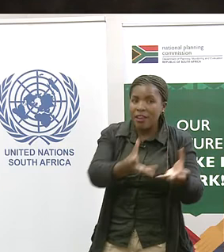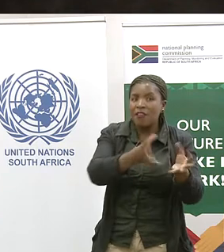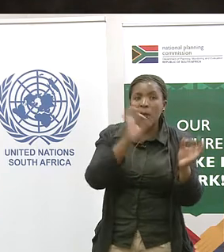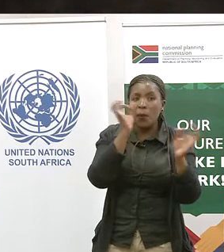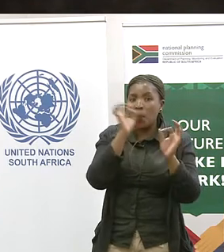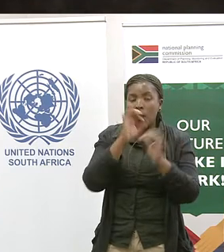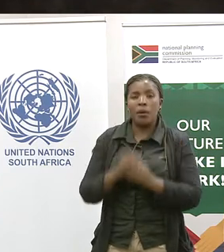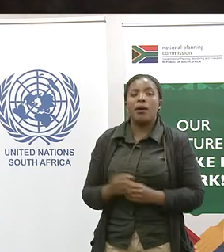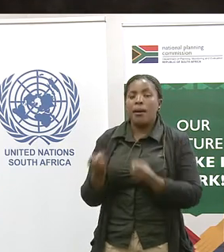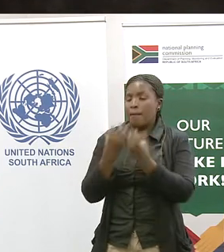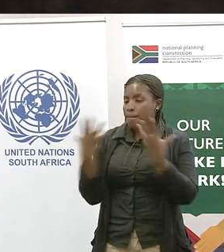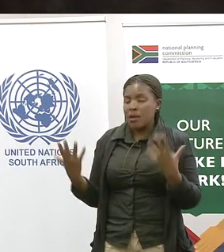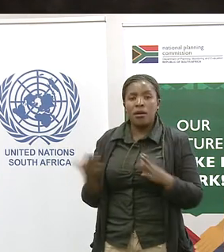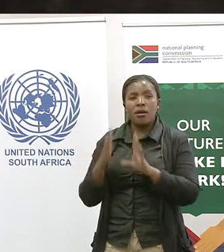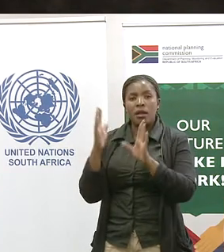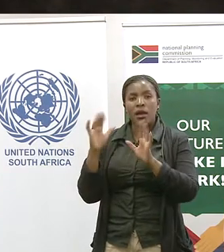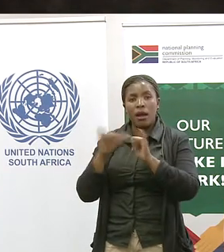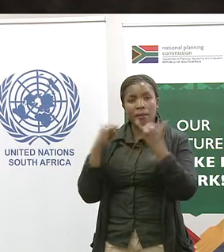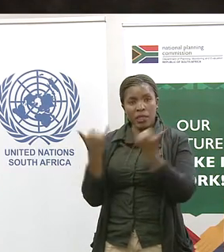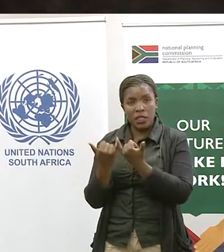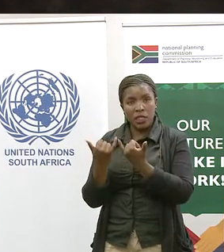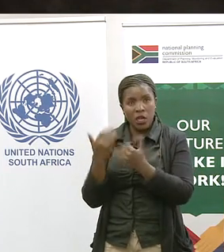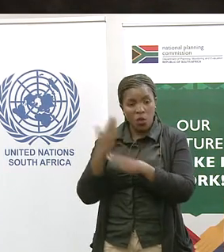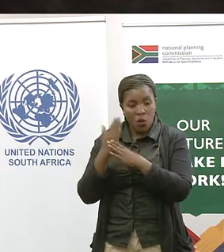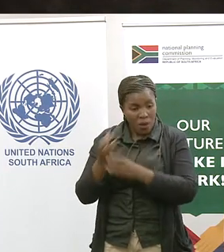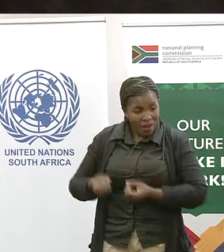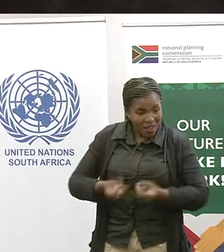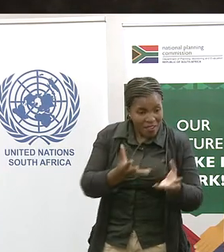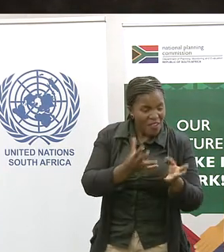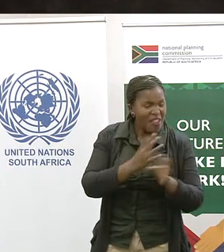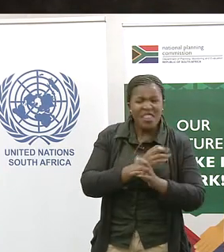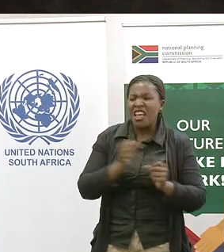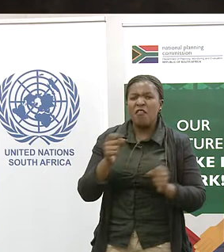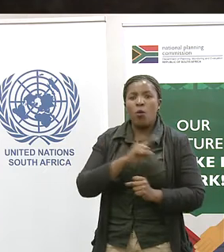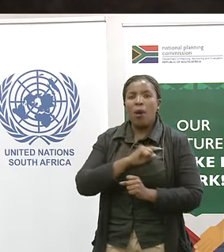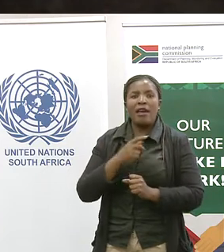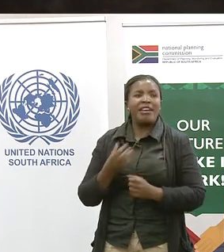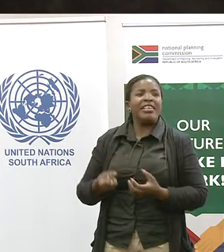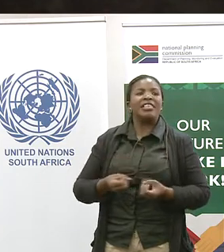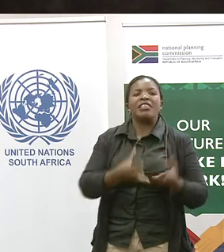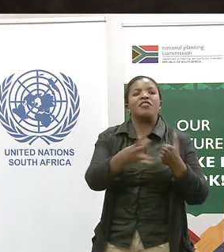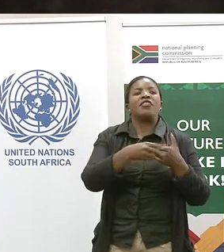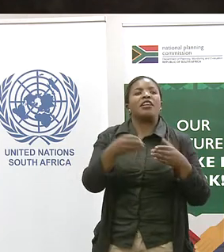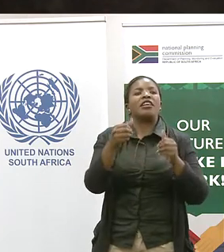So I know that every program that will be developed,